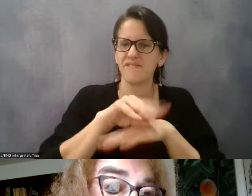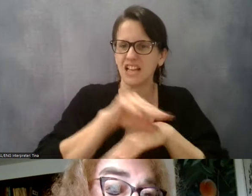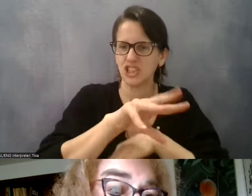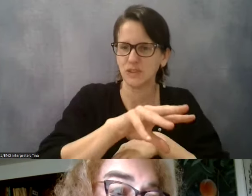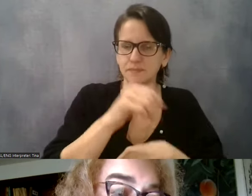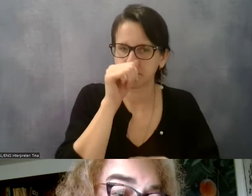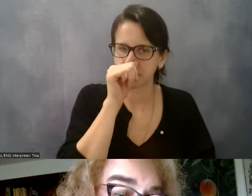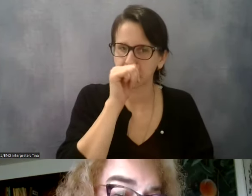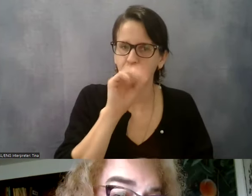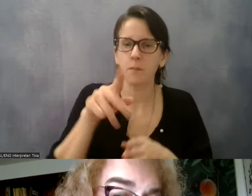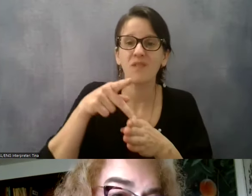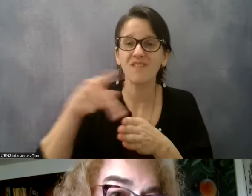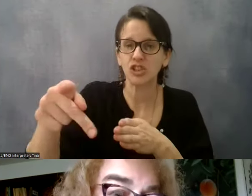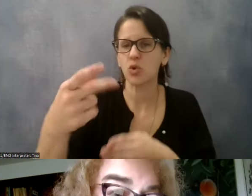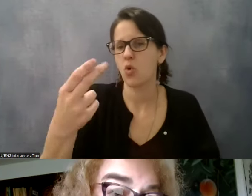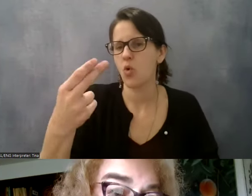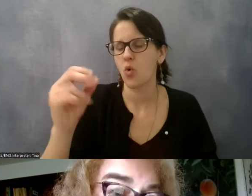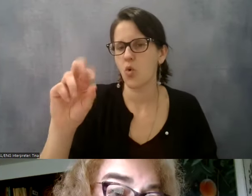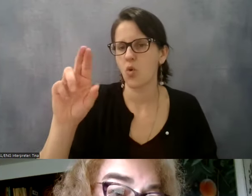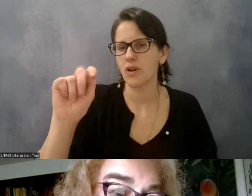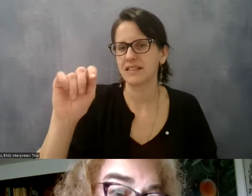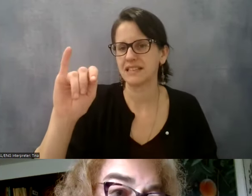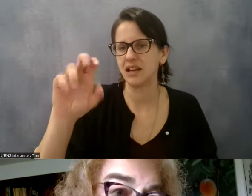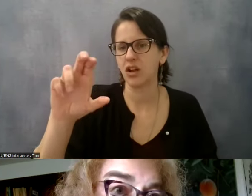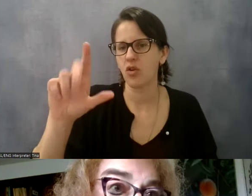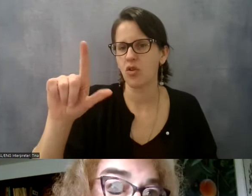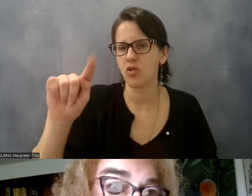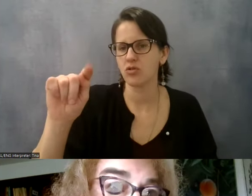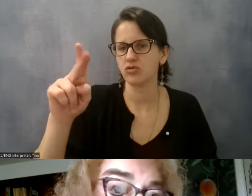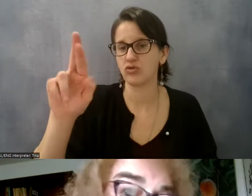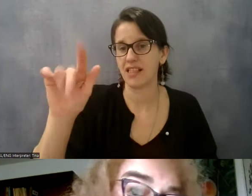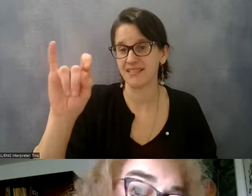professional horticulturist, so I hope those credentials will help.